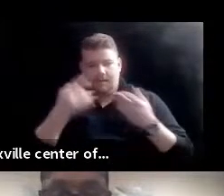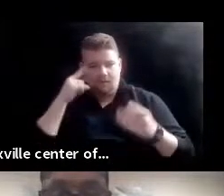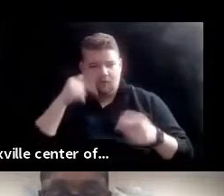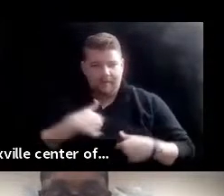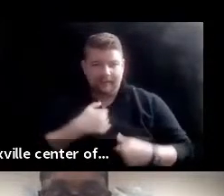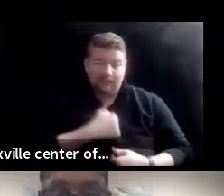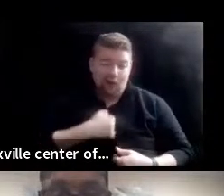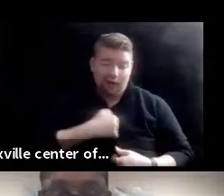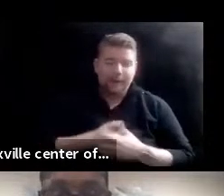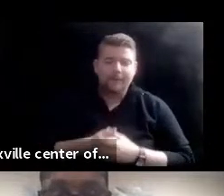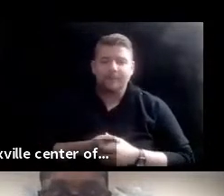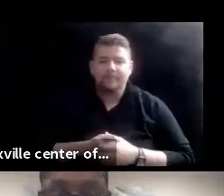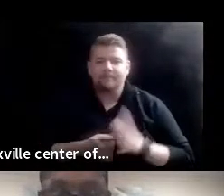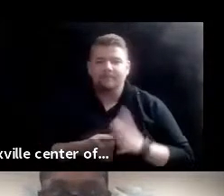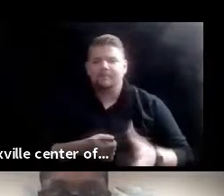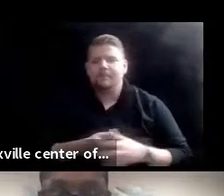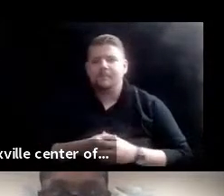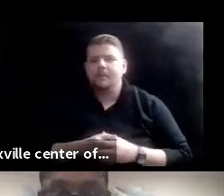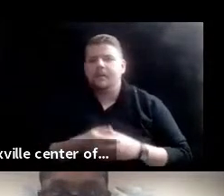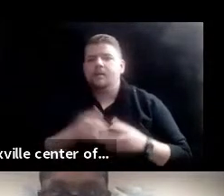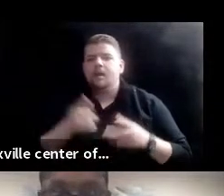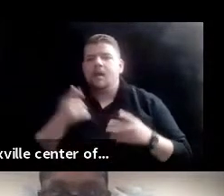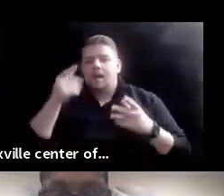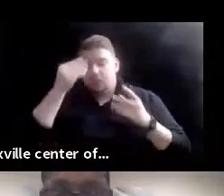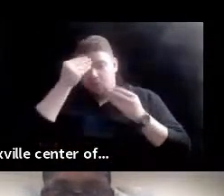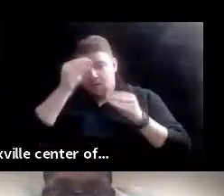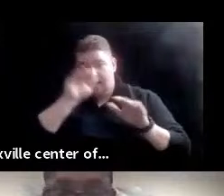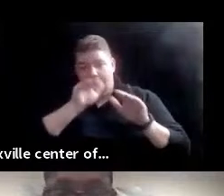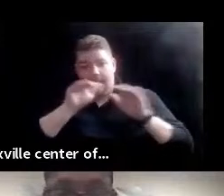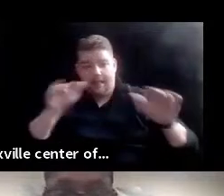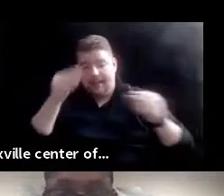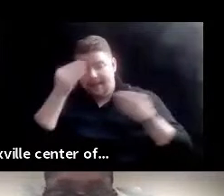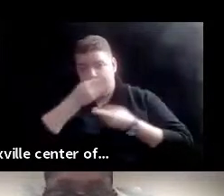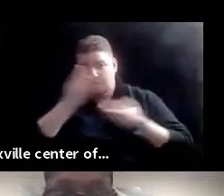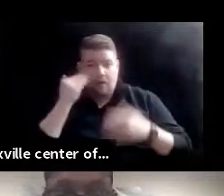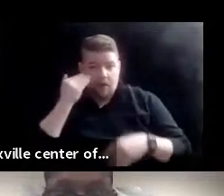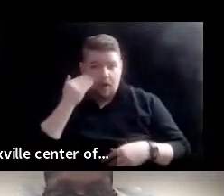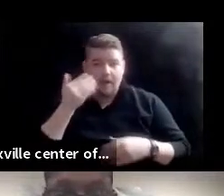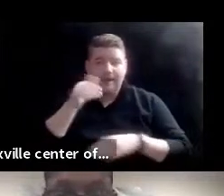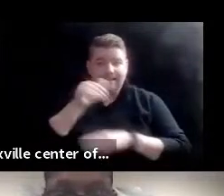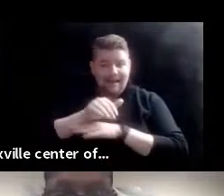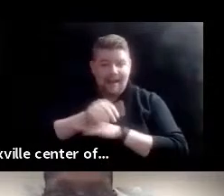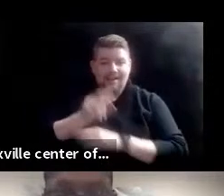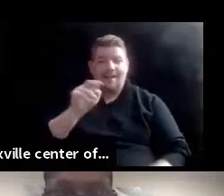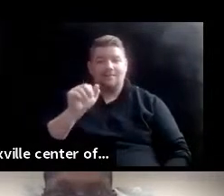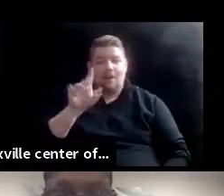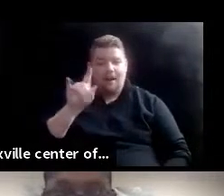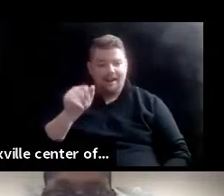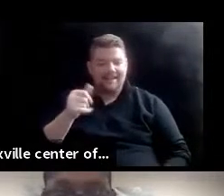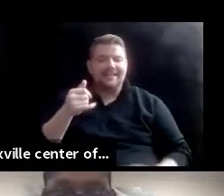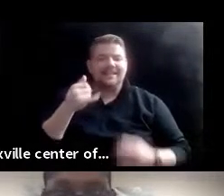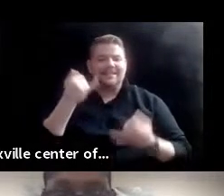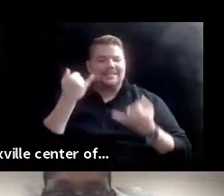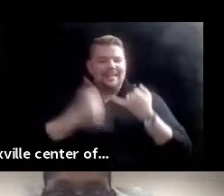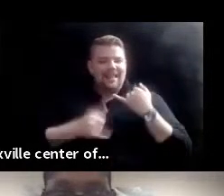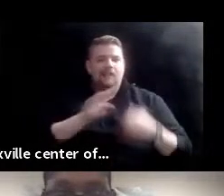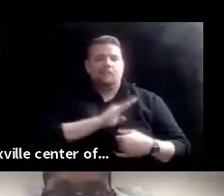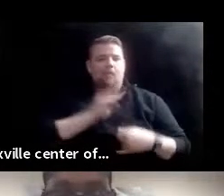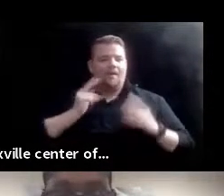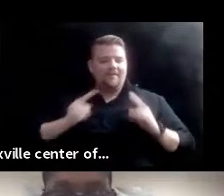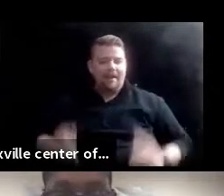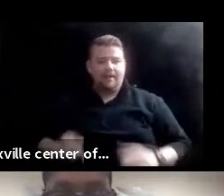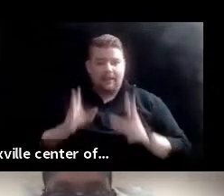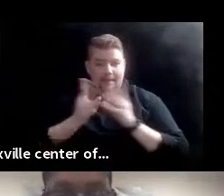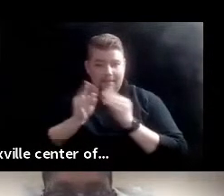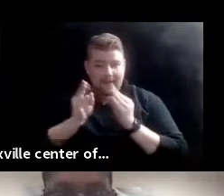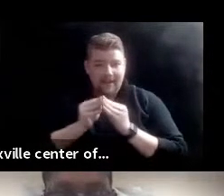No just to let everybody know, tonight is Narda's last Board of Health meeting. She